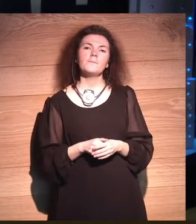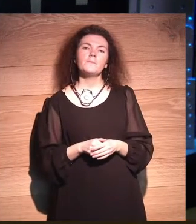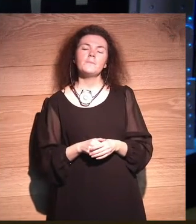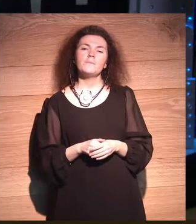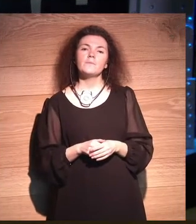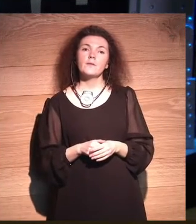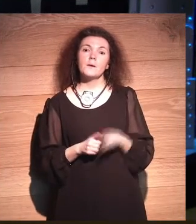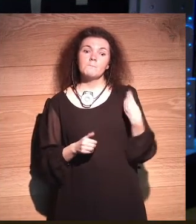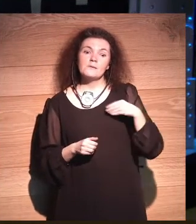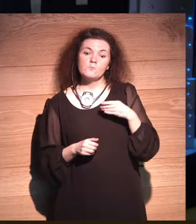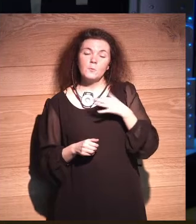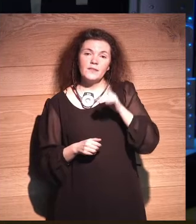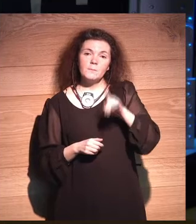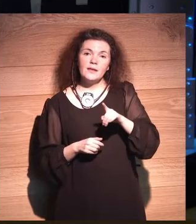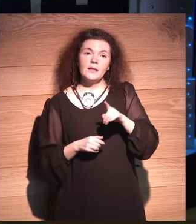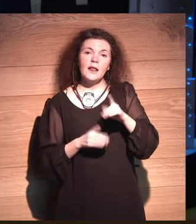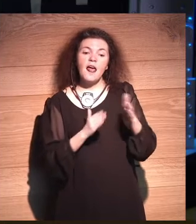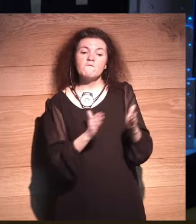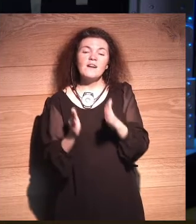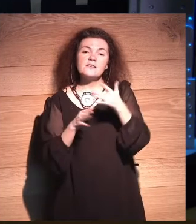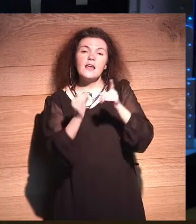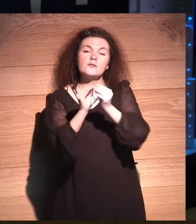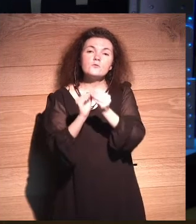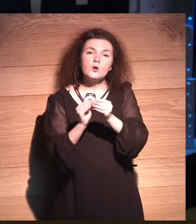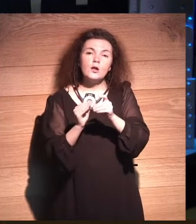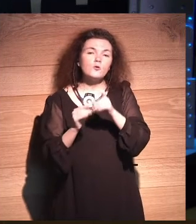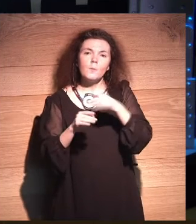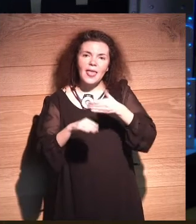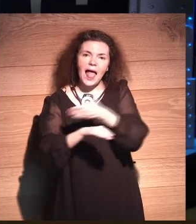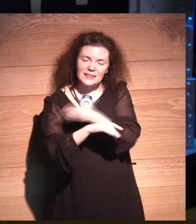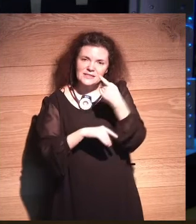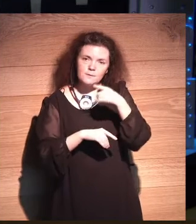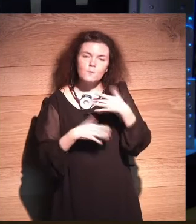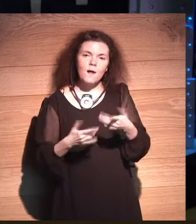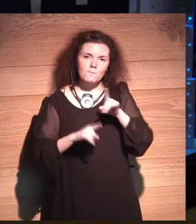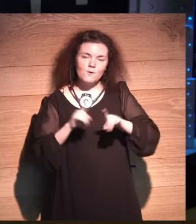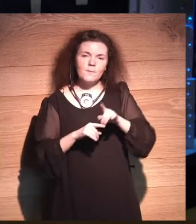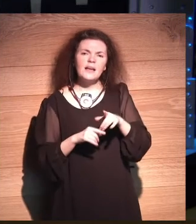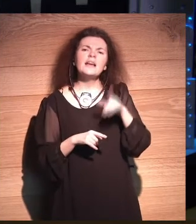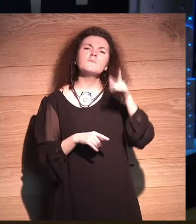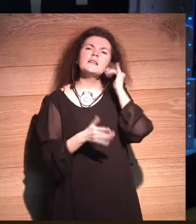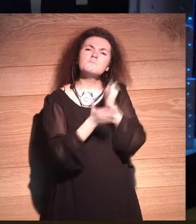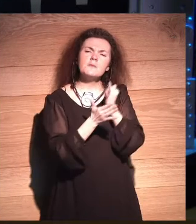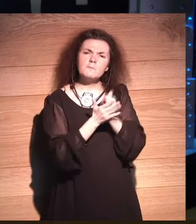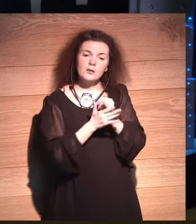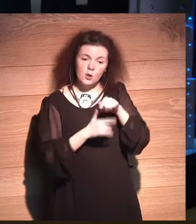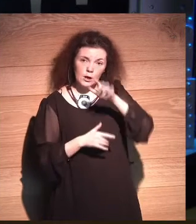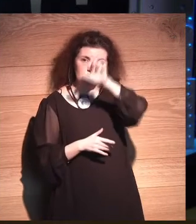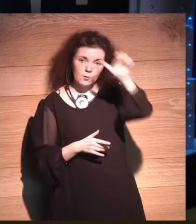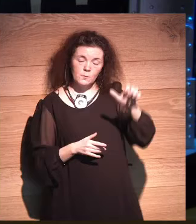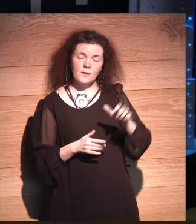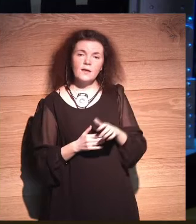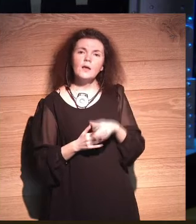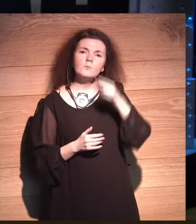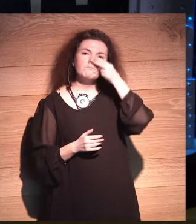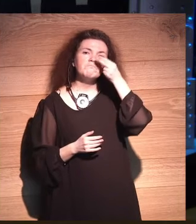do I solve it. There's an interesting experiment going on here in Europe, funded by the European Commission, something we're trying to learn from